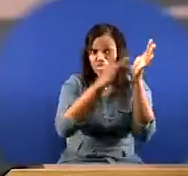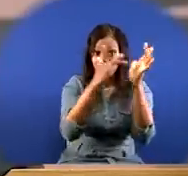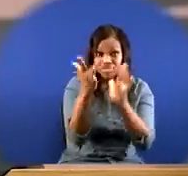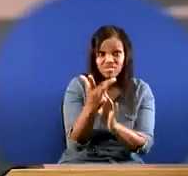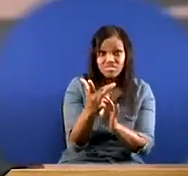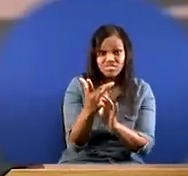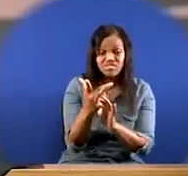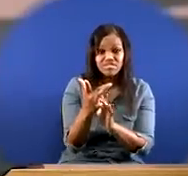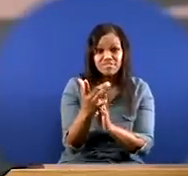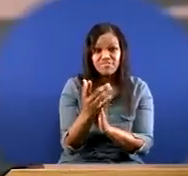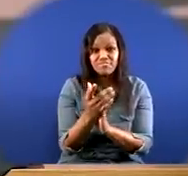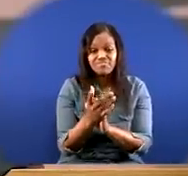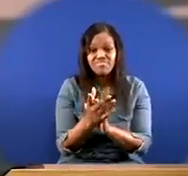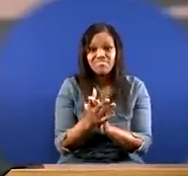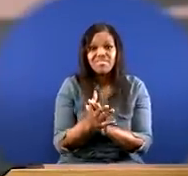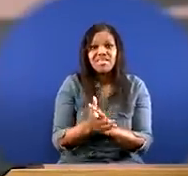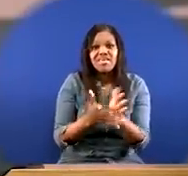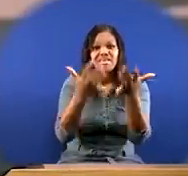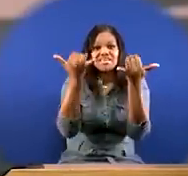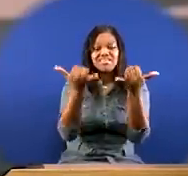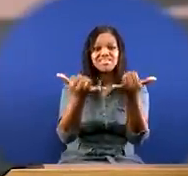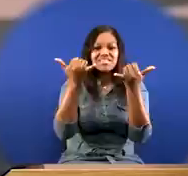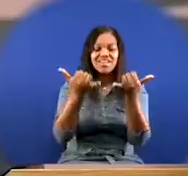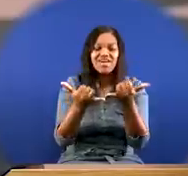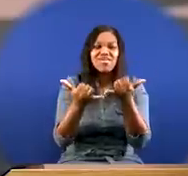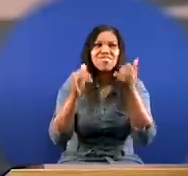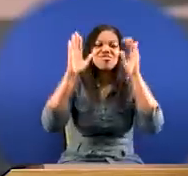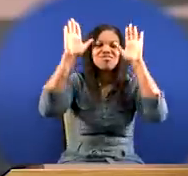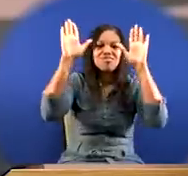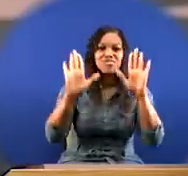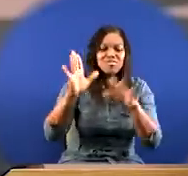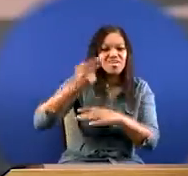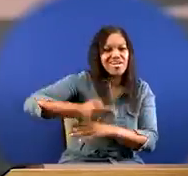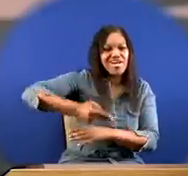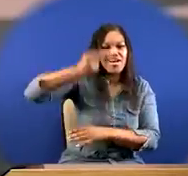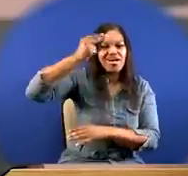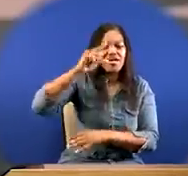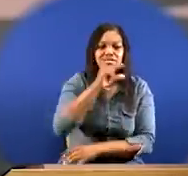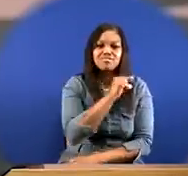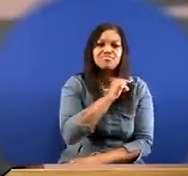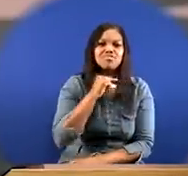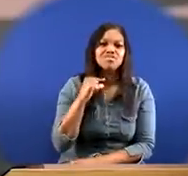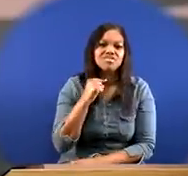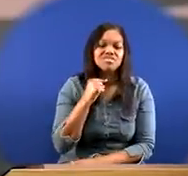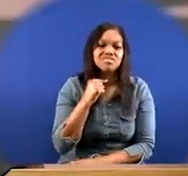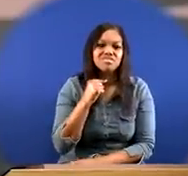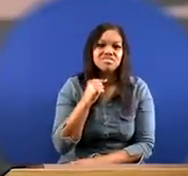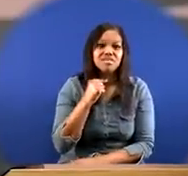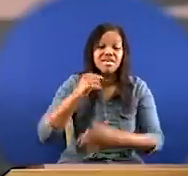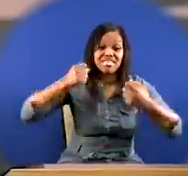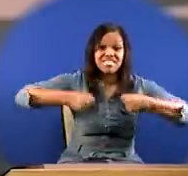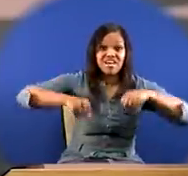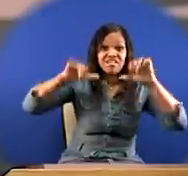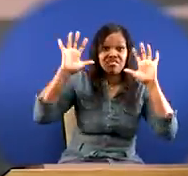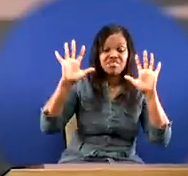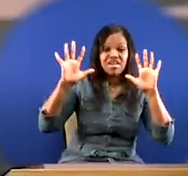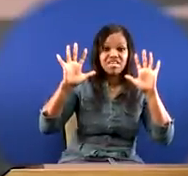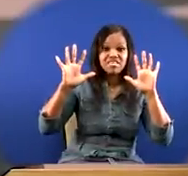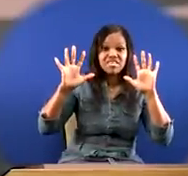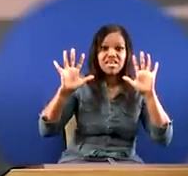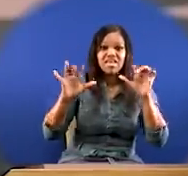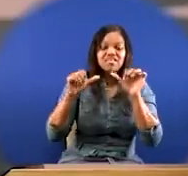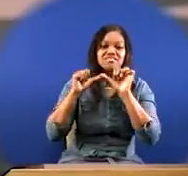Jesus is now the great high priest, whose sacrifice is the